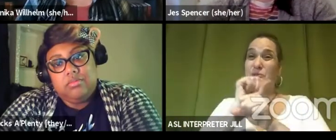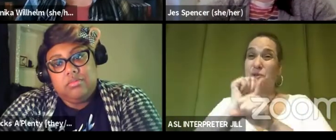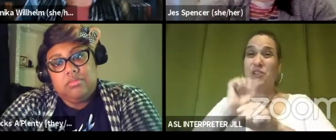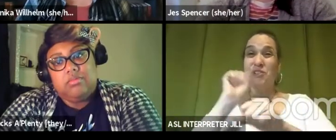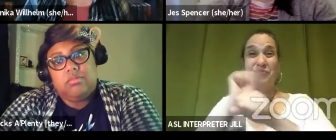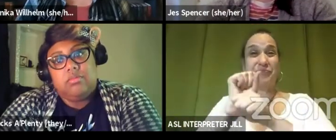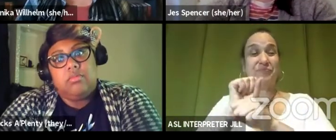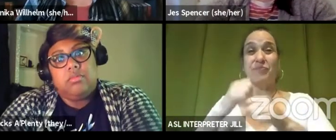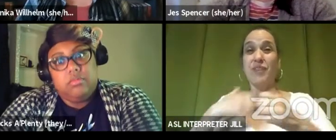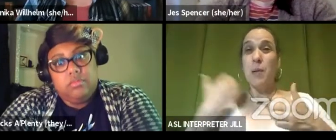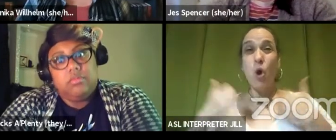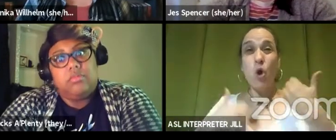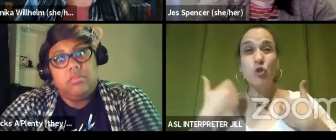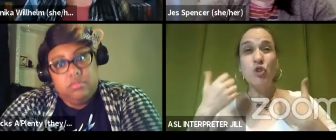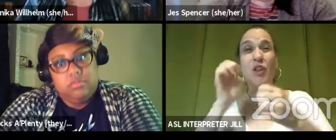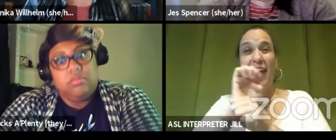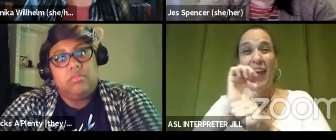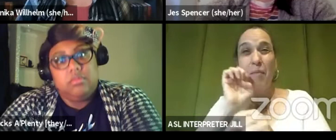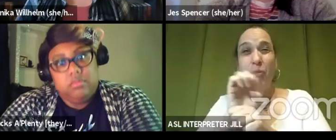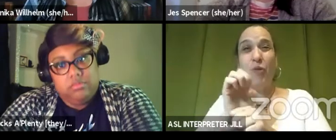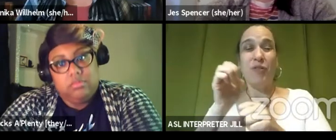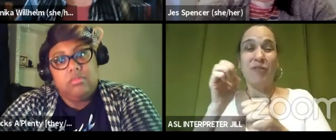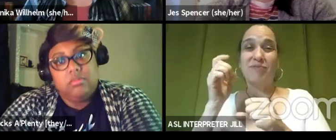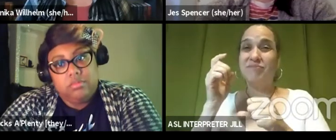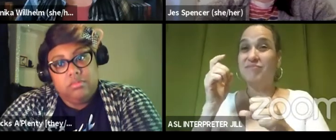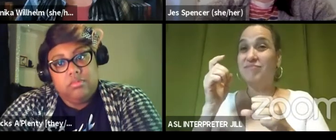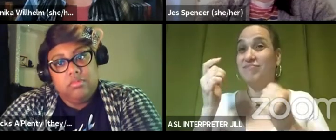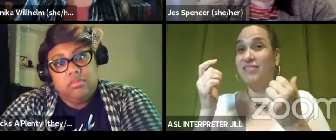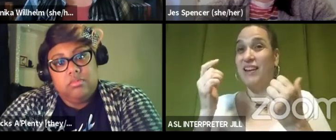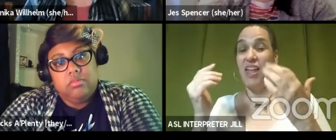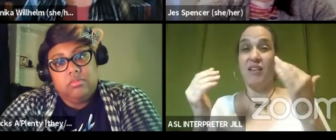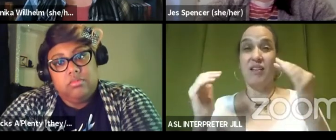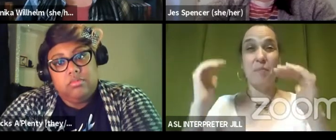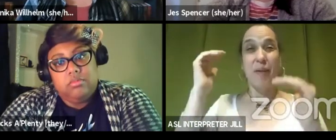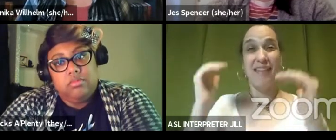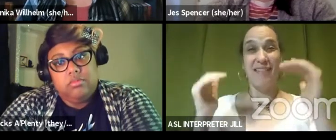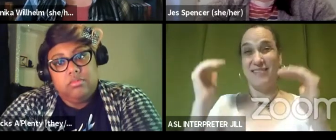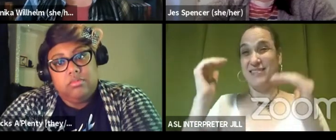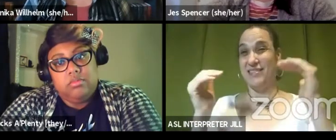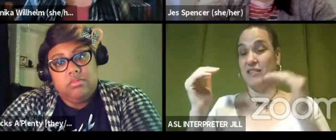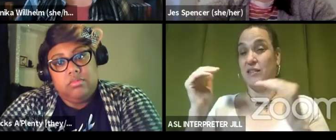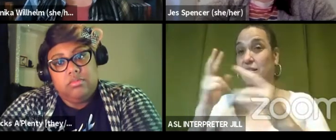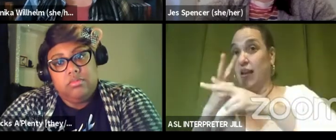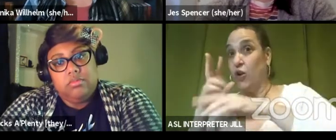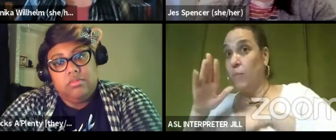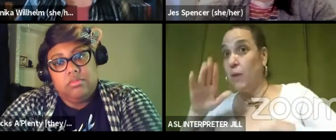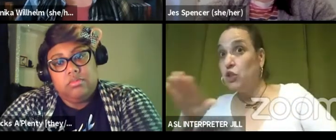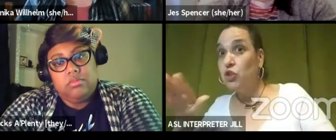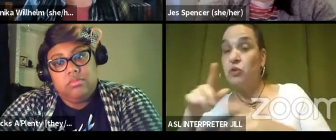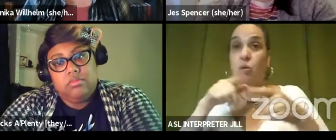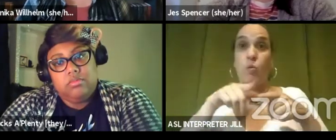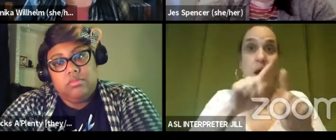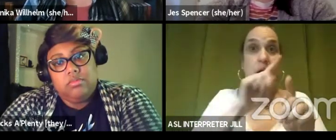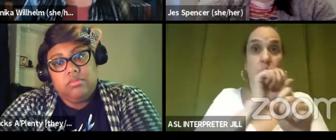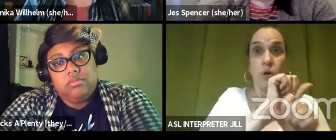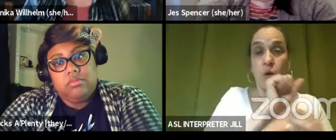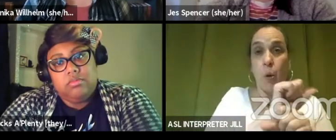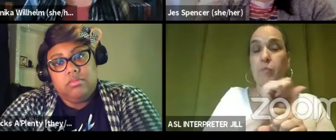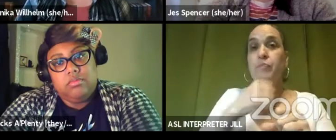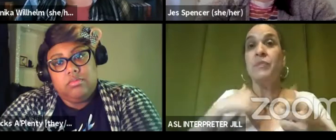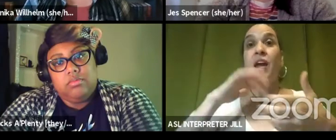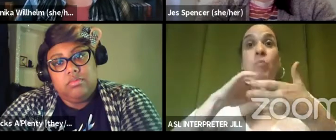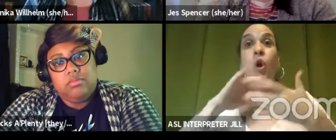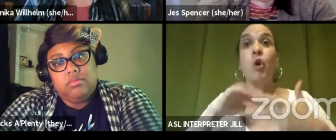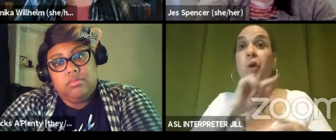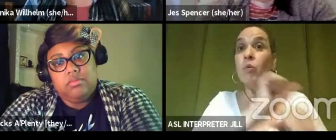into, and the amount of juggling that goes into taking care of your kids. Because, like, I mean, I have a partner who works full time, but, like, I can't ask them to